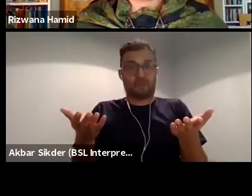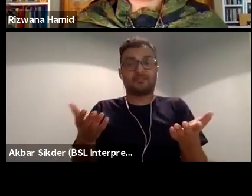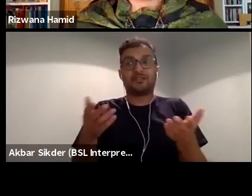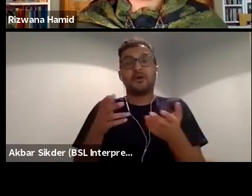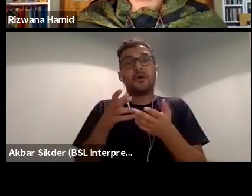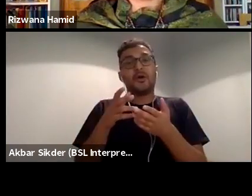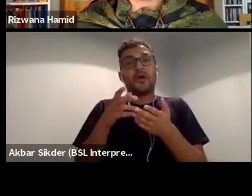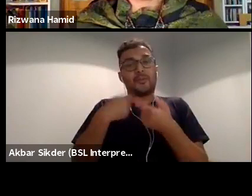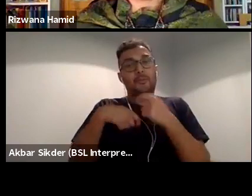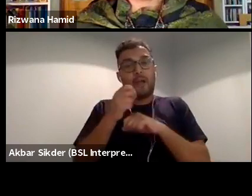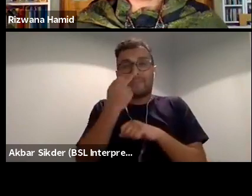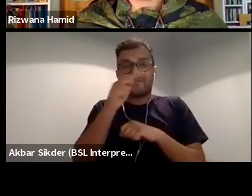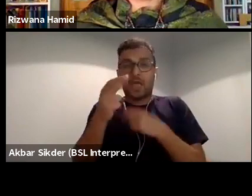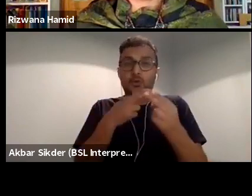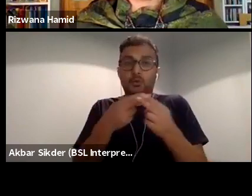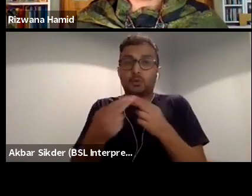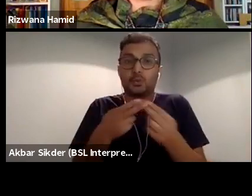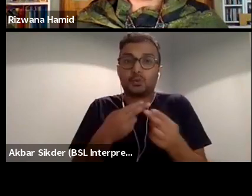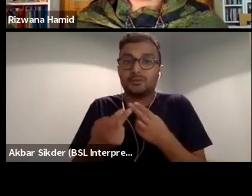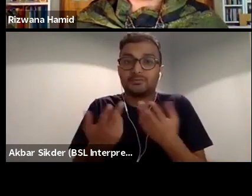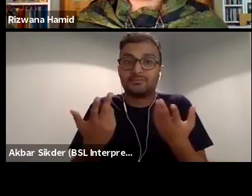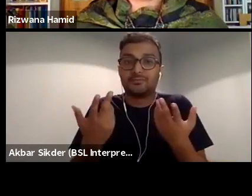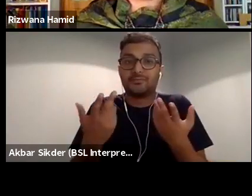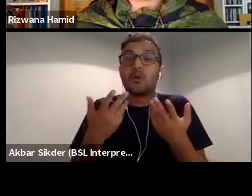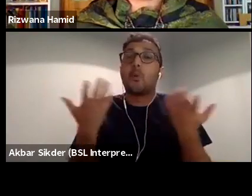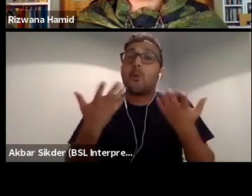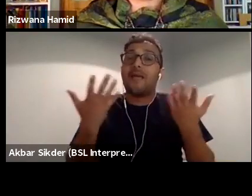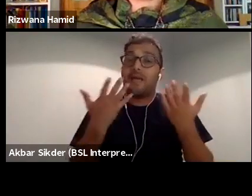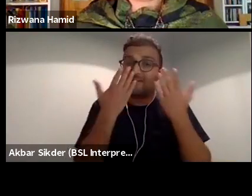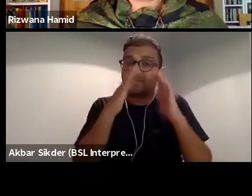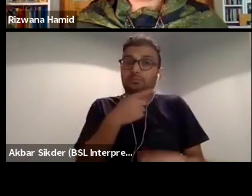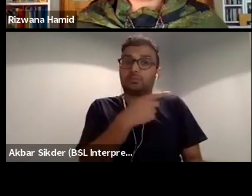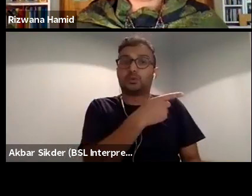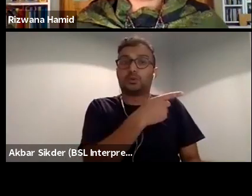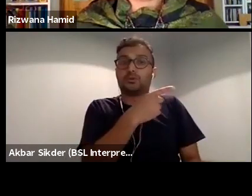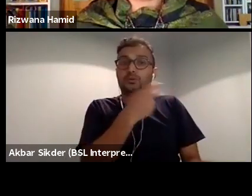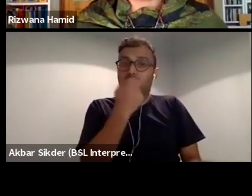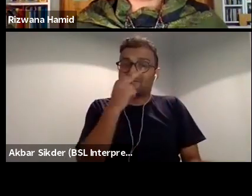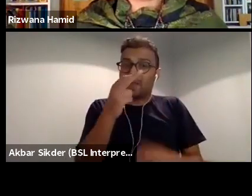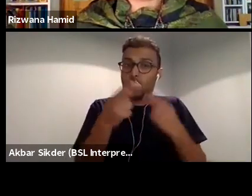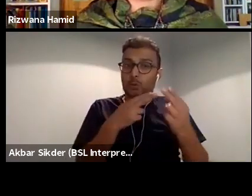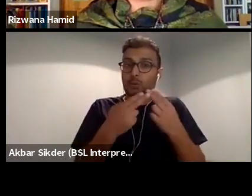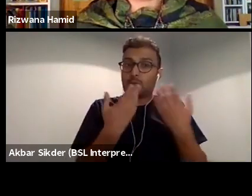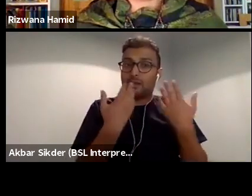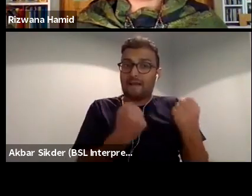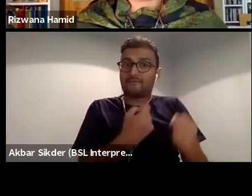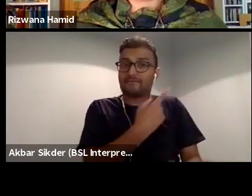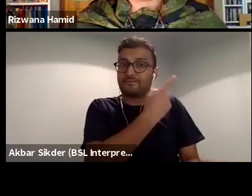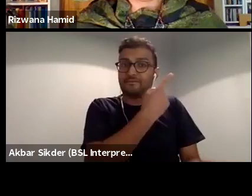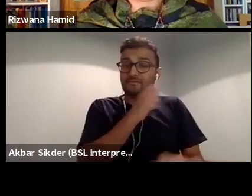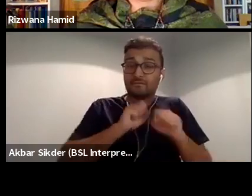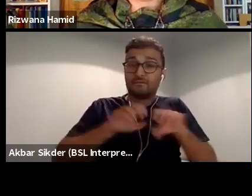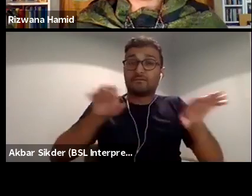see on where else but Facebook. And that is the sort